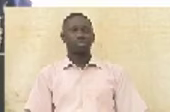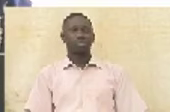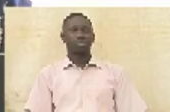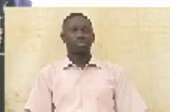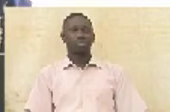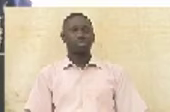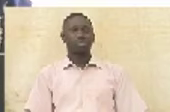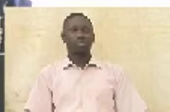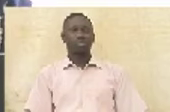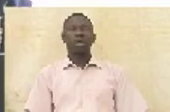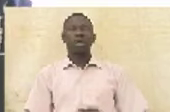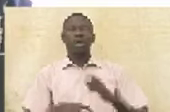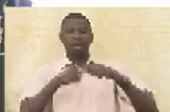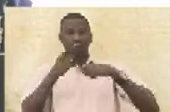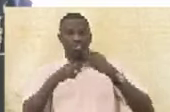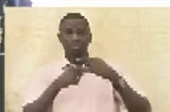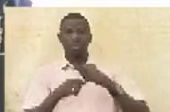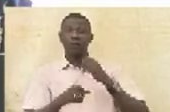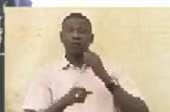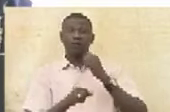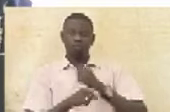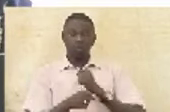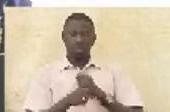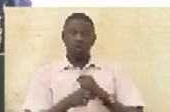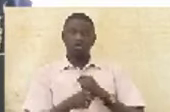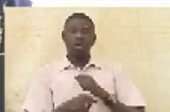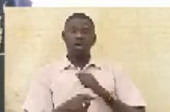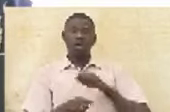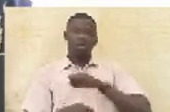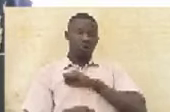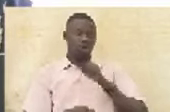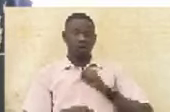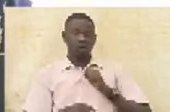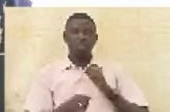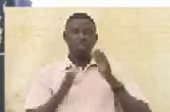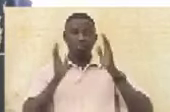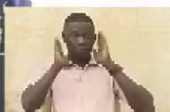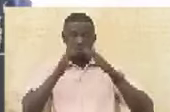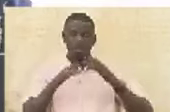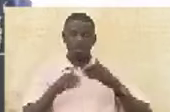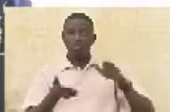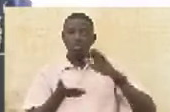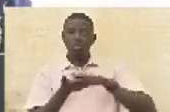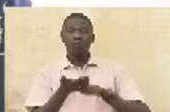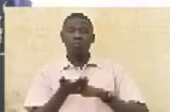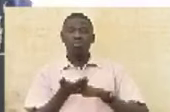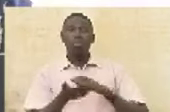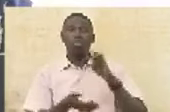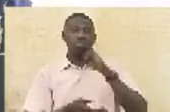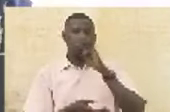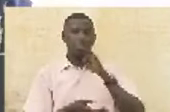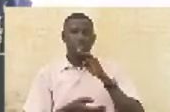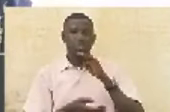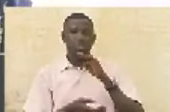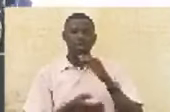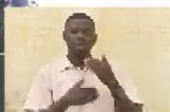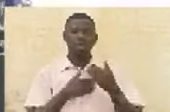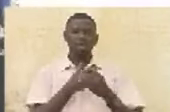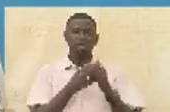saligi. After performing our prayers on Monday in the evening when we arrived, nobody prayed there.